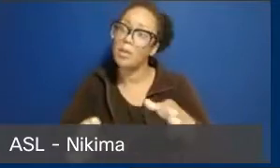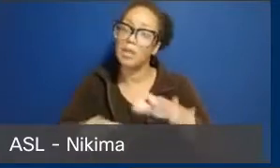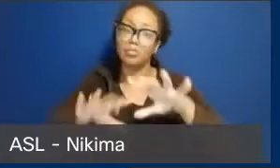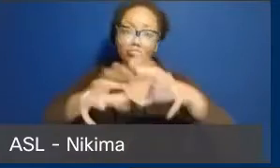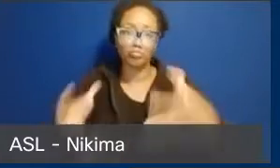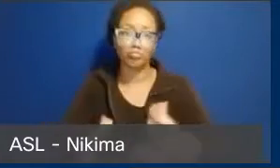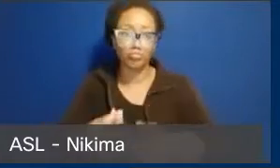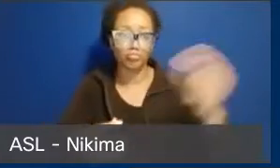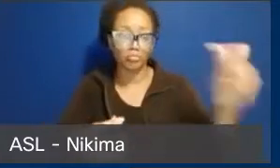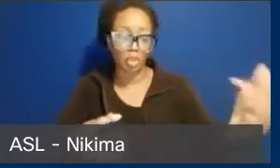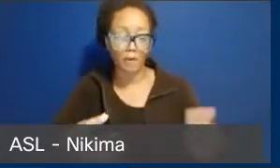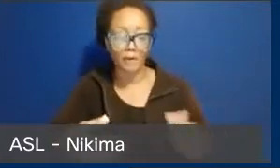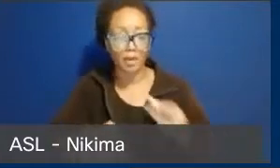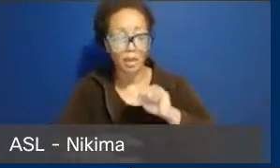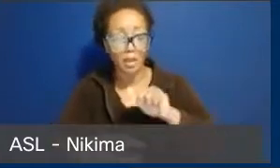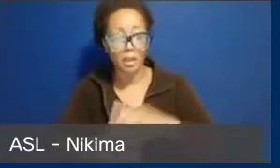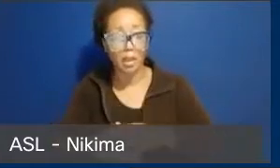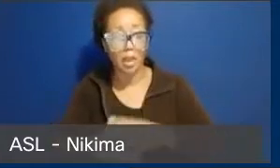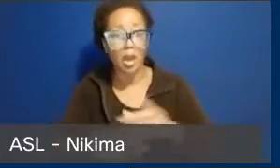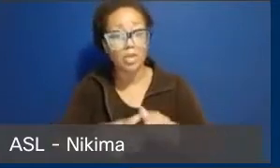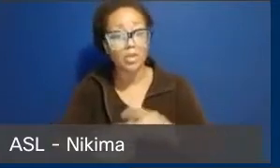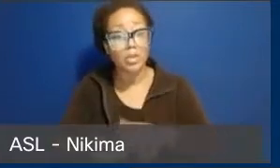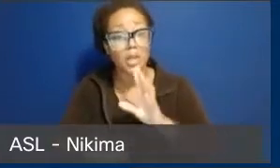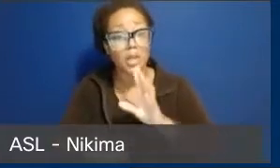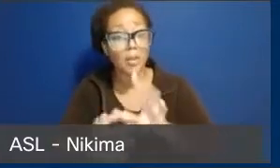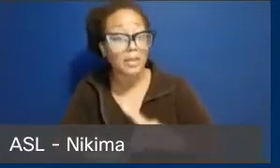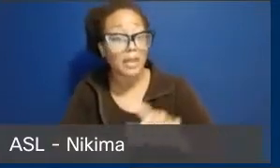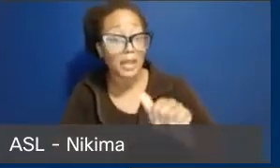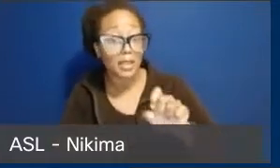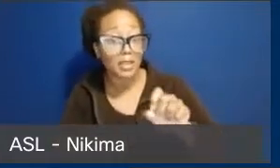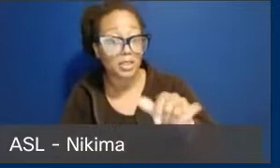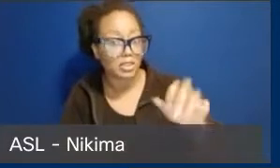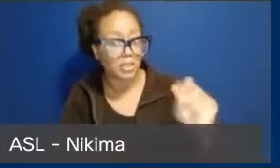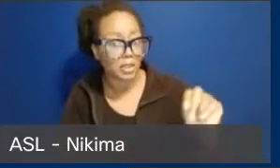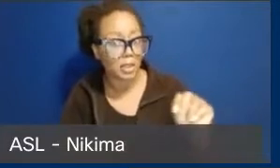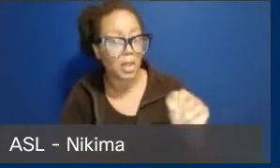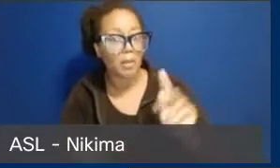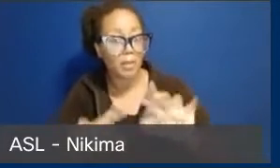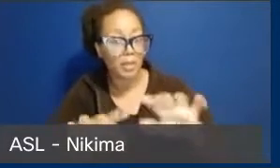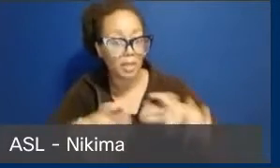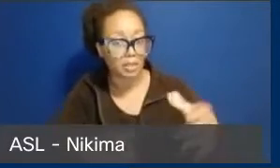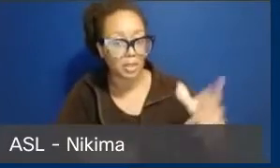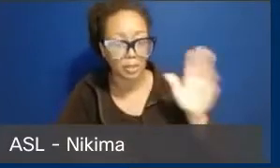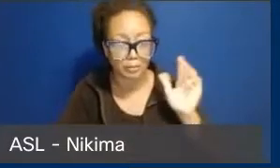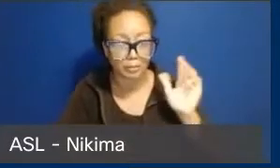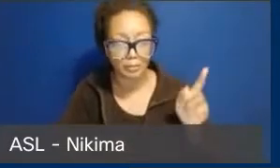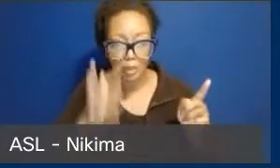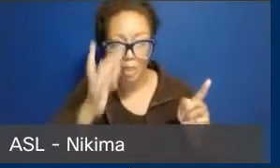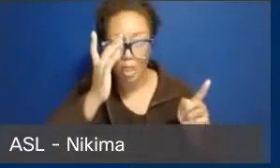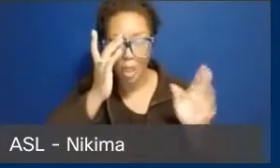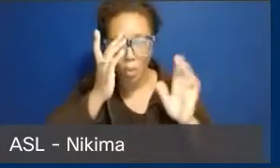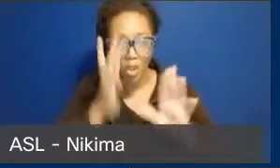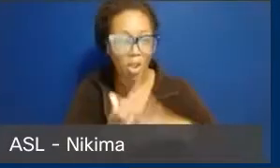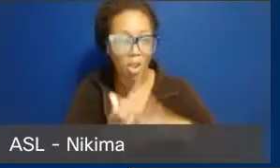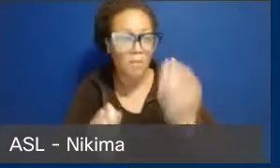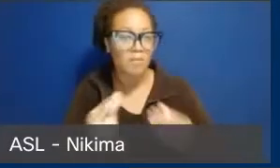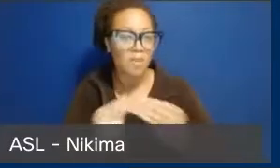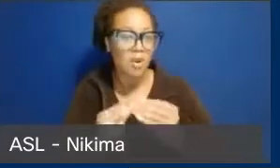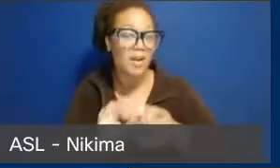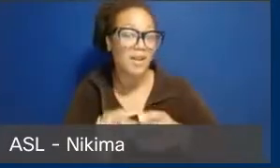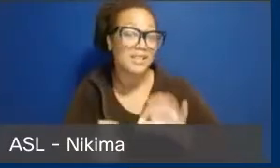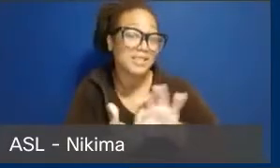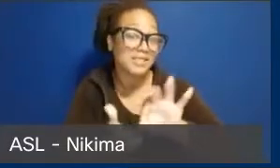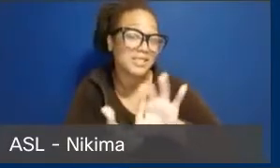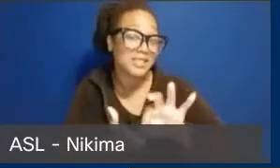data about the aging population. We're going to learn more about Census.gov and how you can request